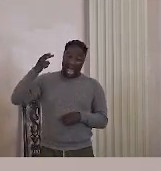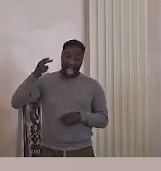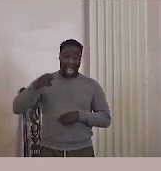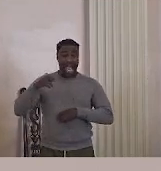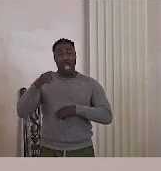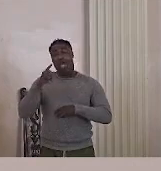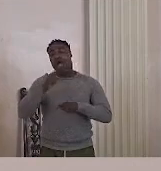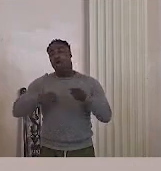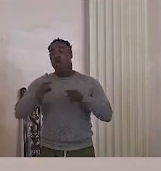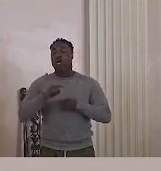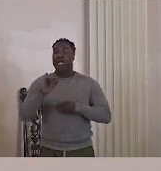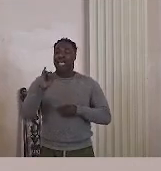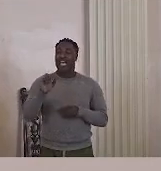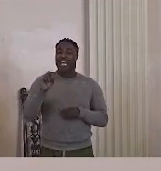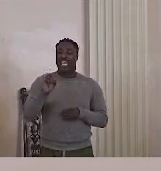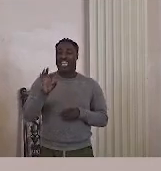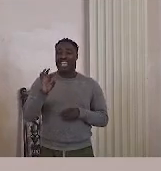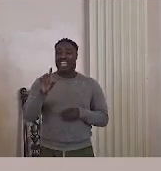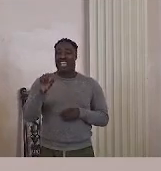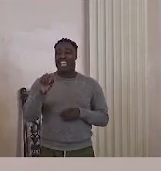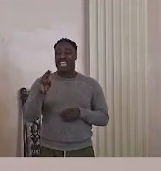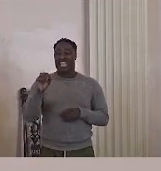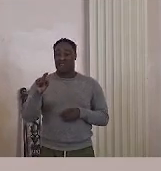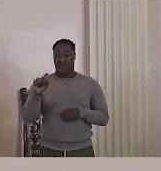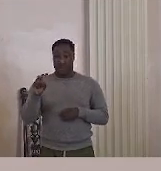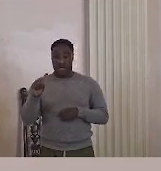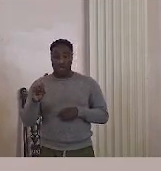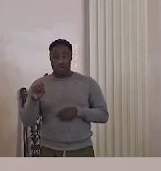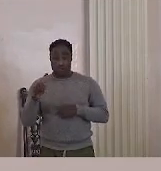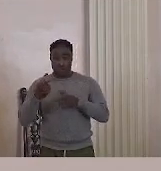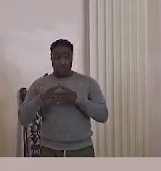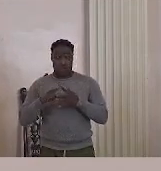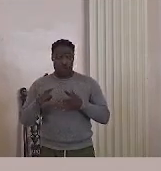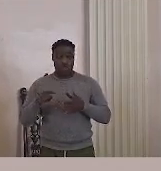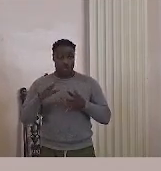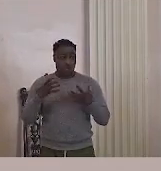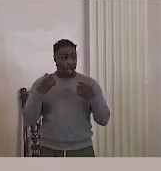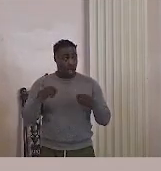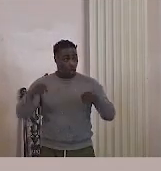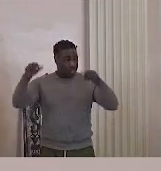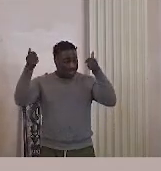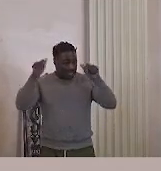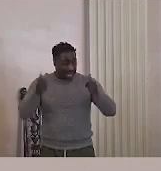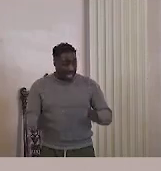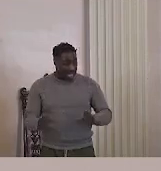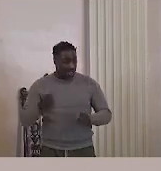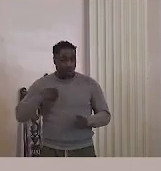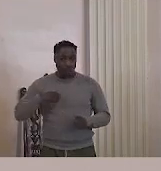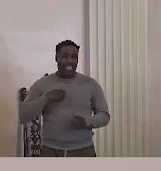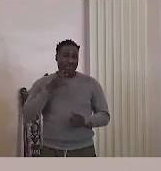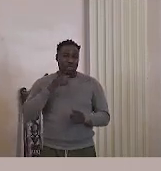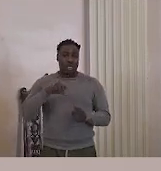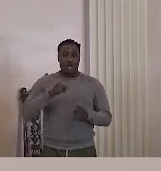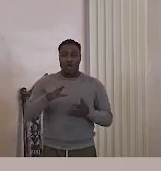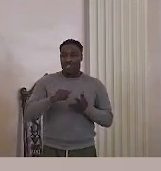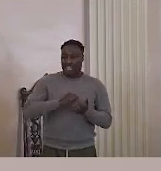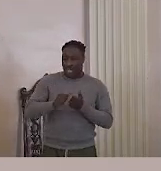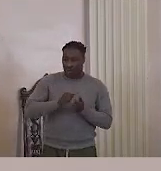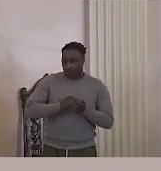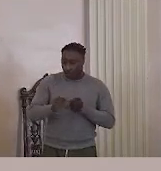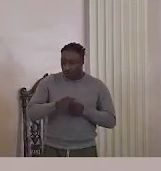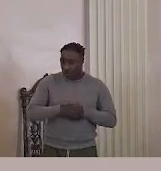inflammation proliferates, your health declines. We experience and know the damage of this in